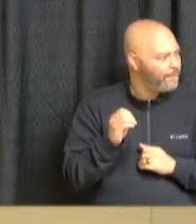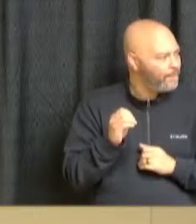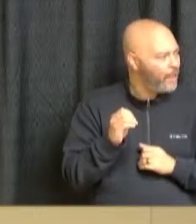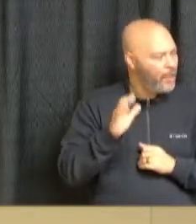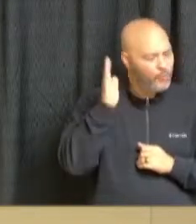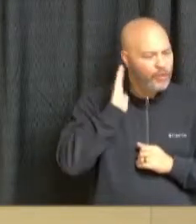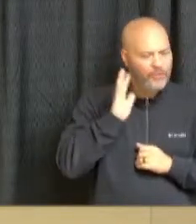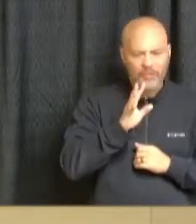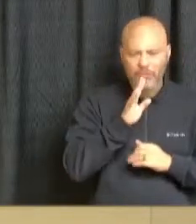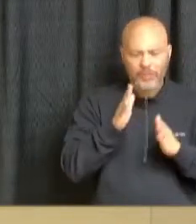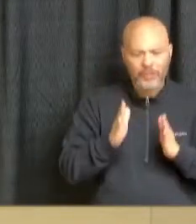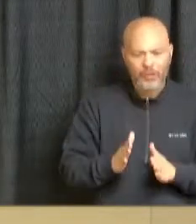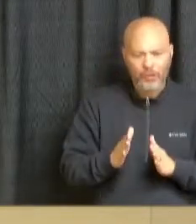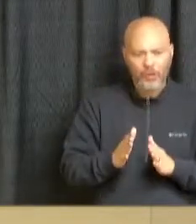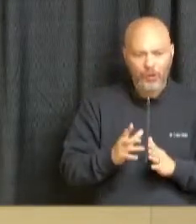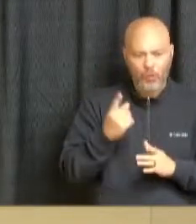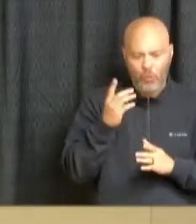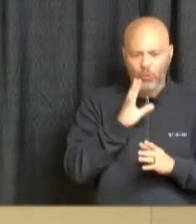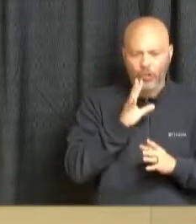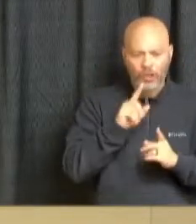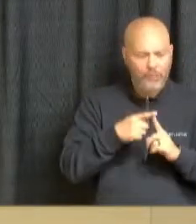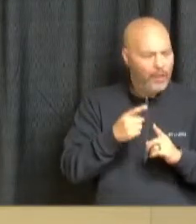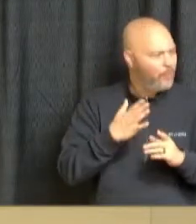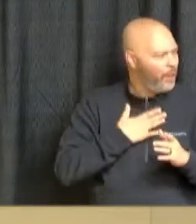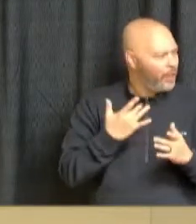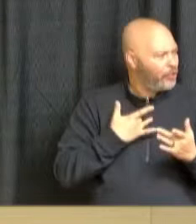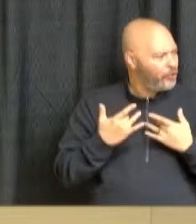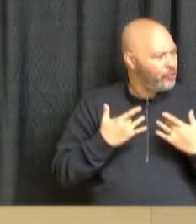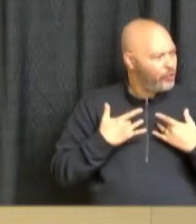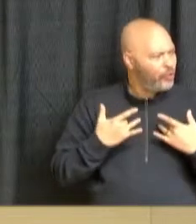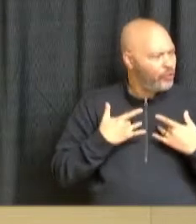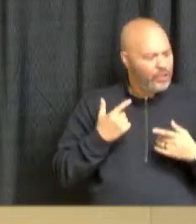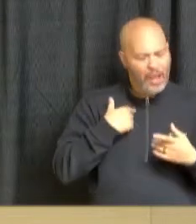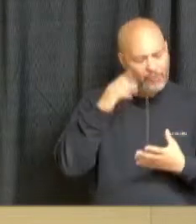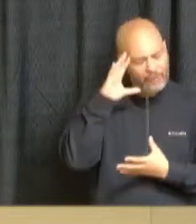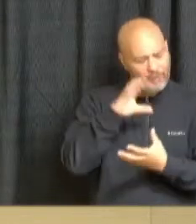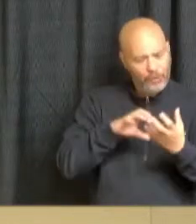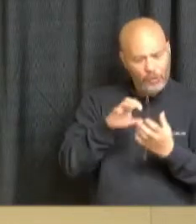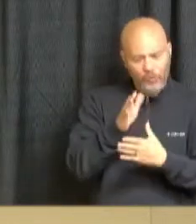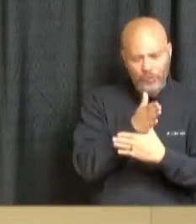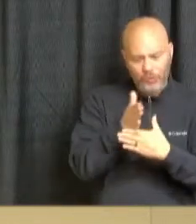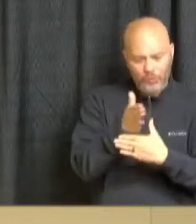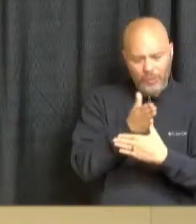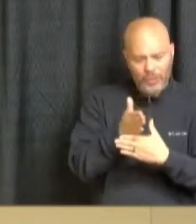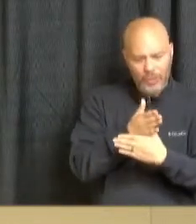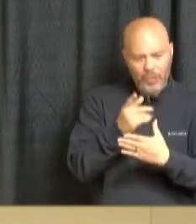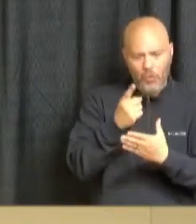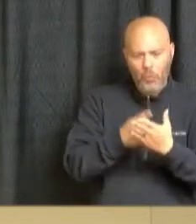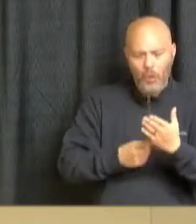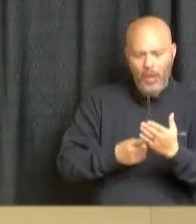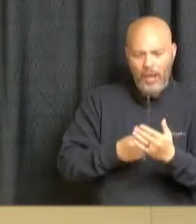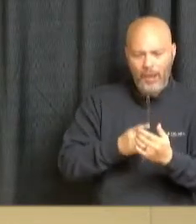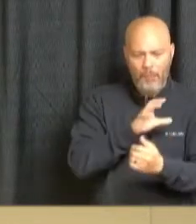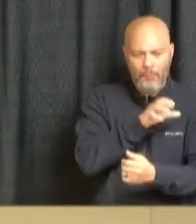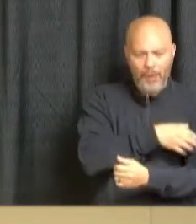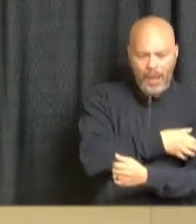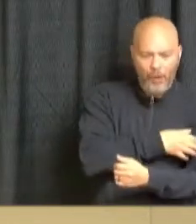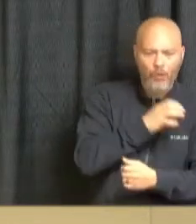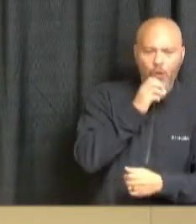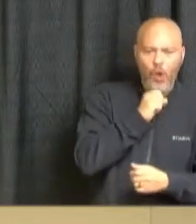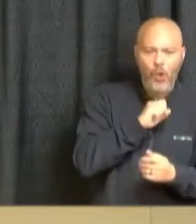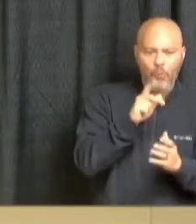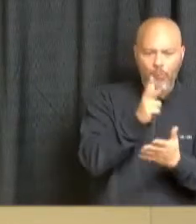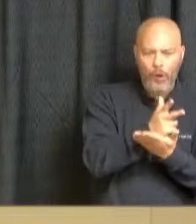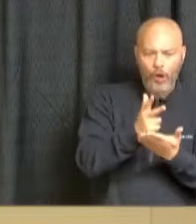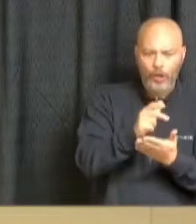Previous speaker brought up one of my concerns as well, but I'm kind of confused between what powers the old parking